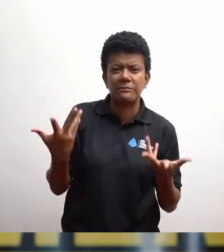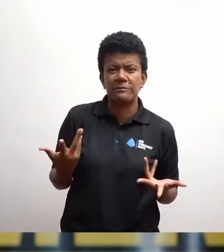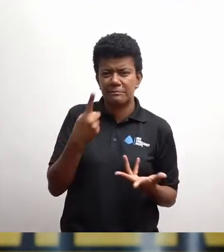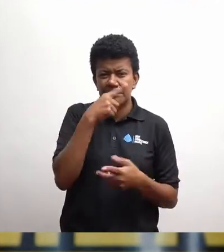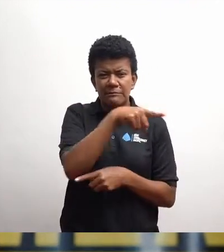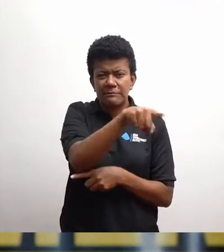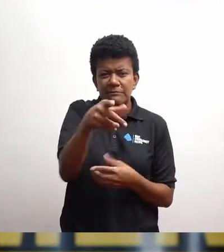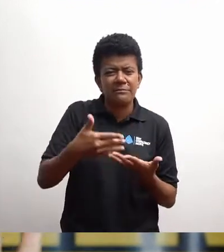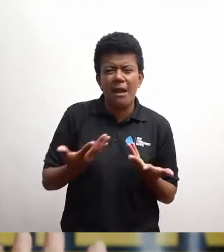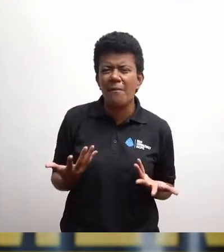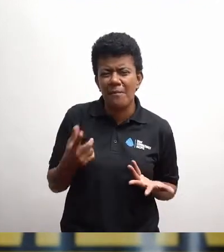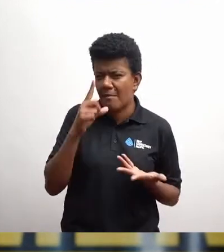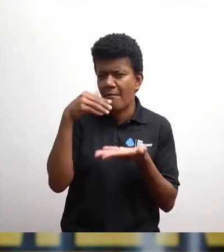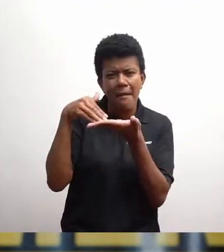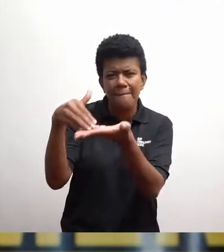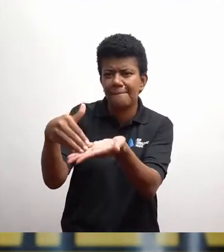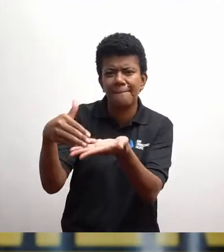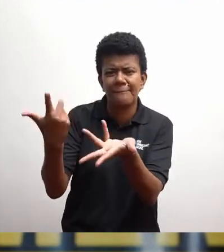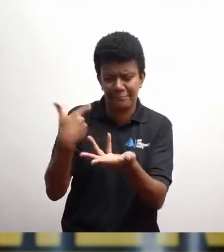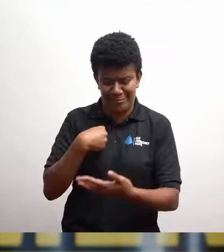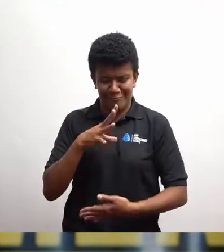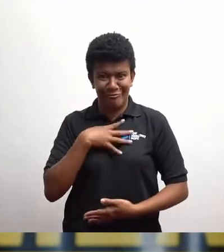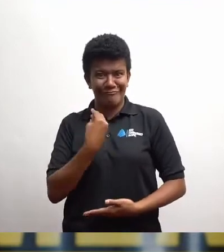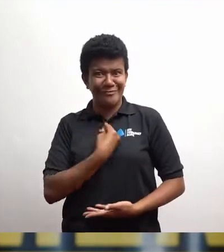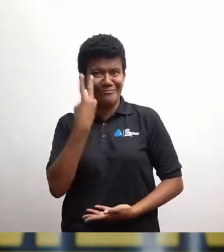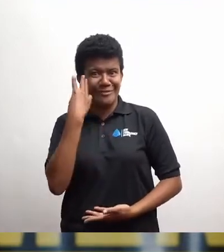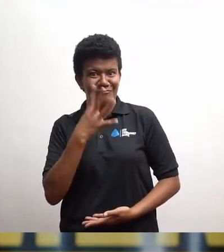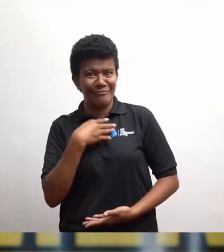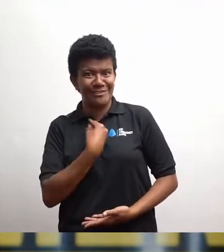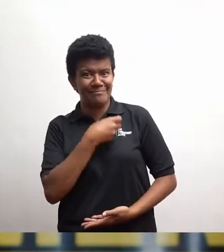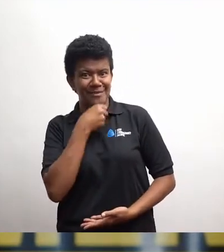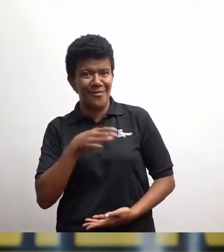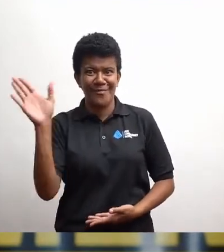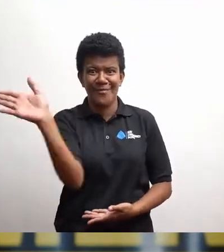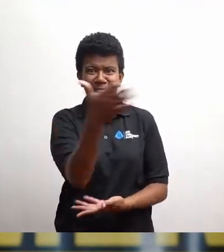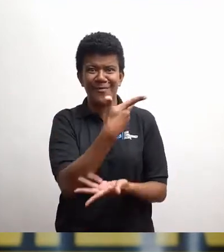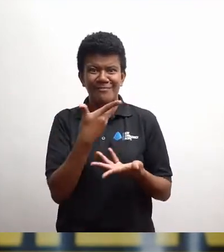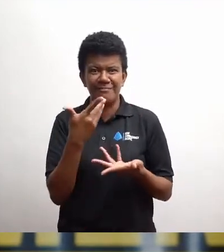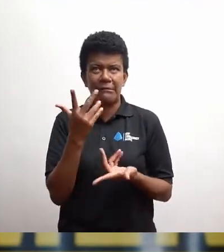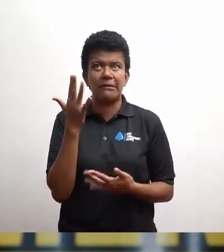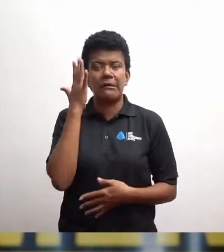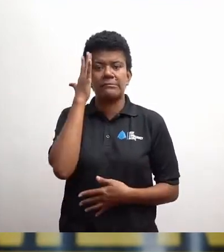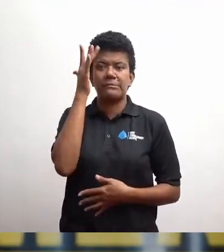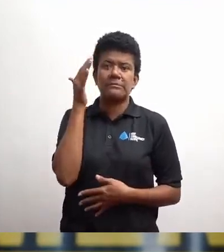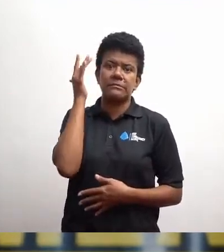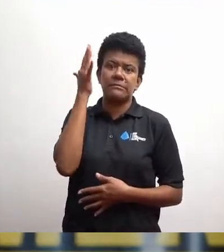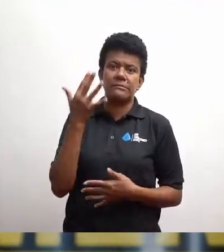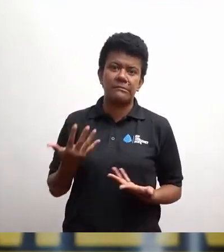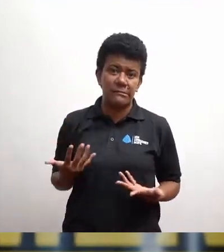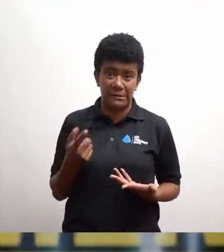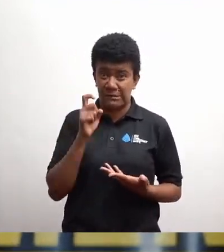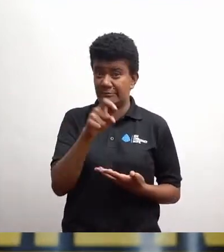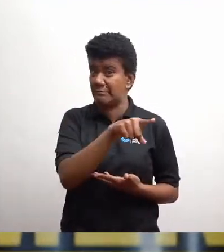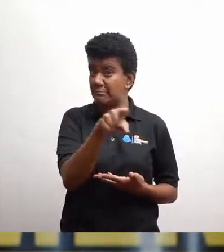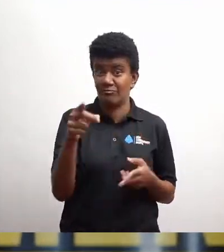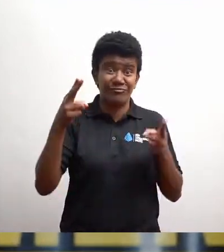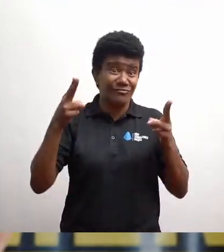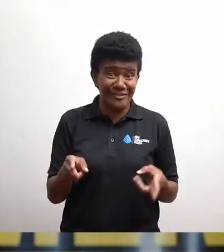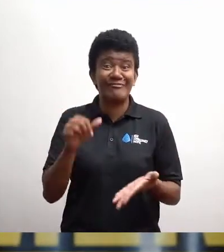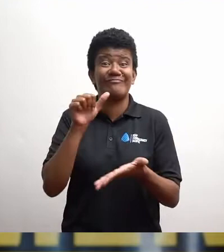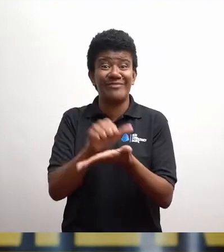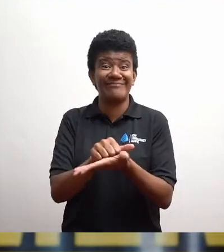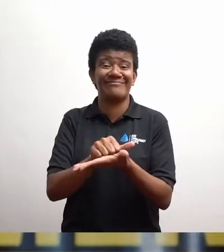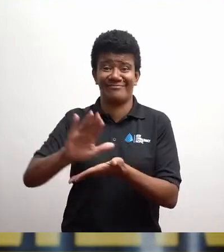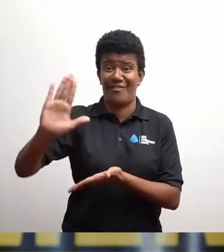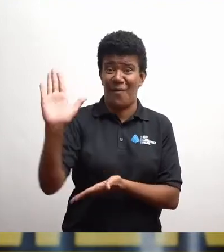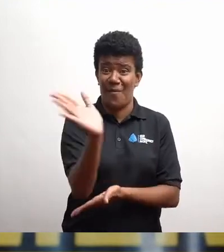might it relate to transgender women? Those things are all issues that we have to think about. If human rights are for